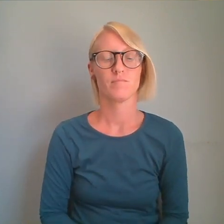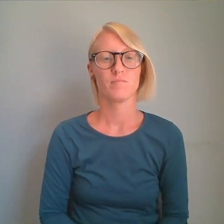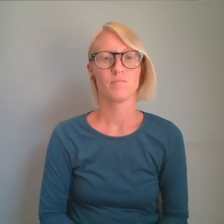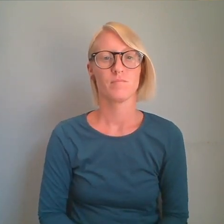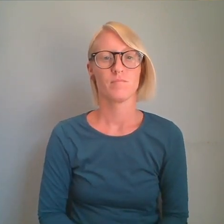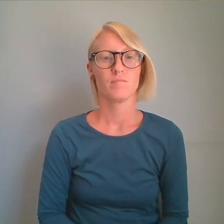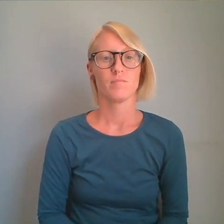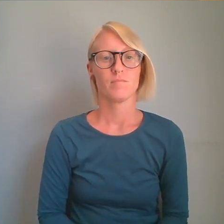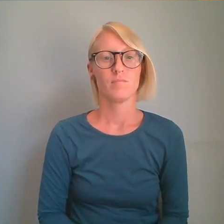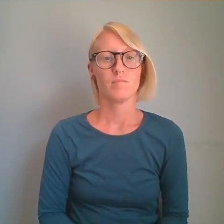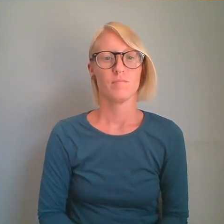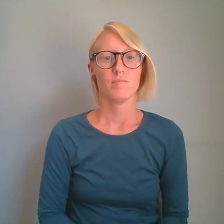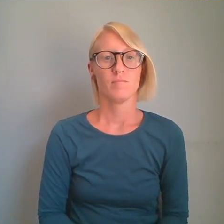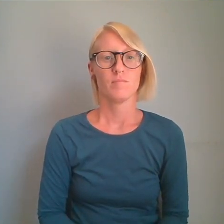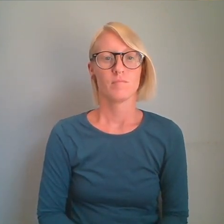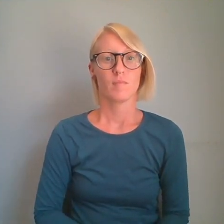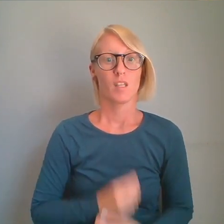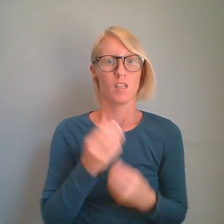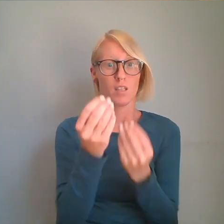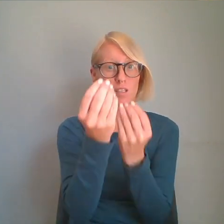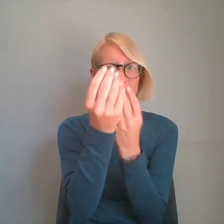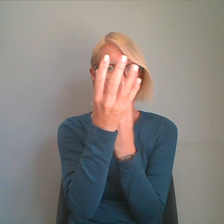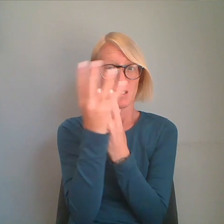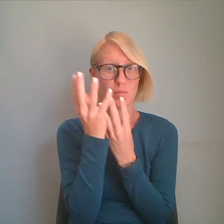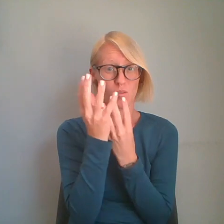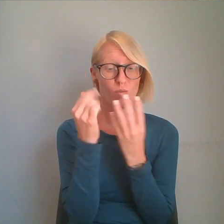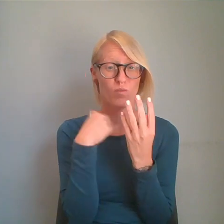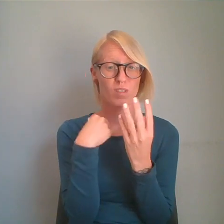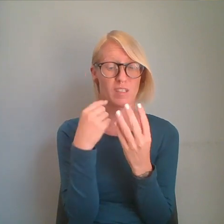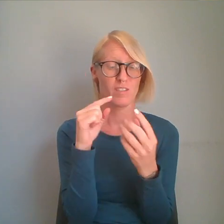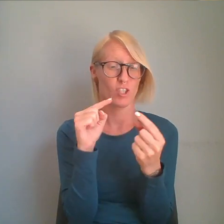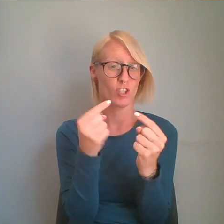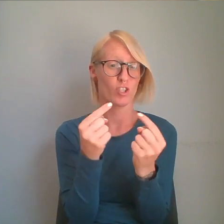Right. Let me know if I hurt anything.